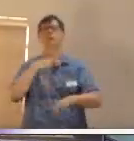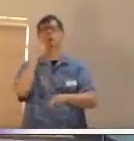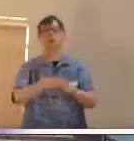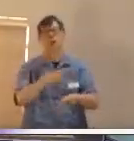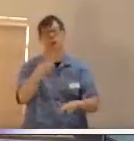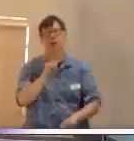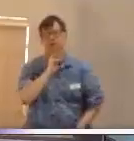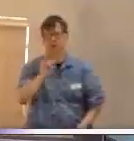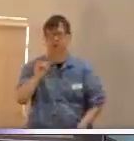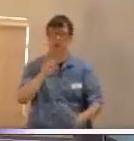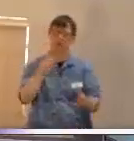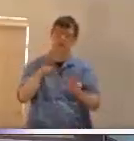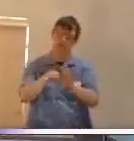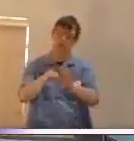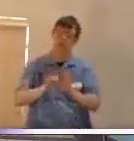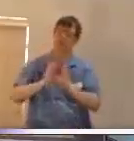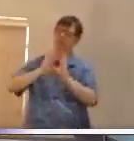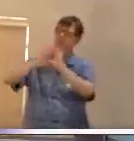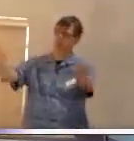done. It is released.